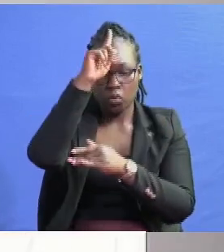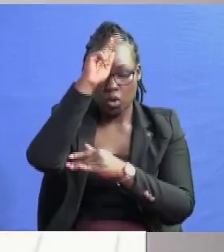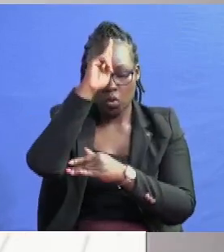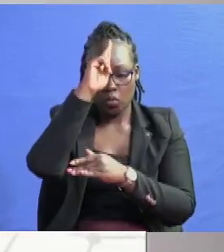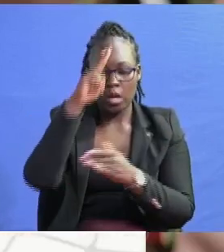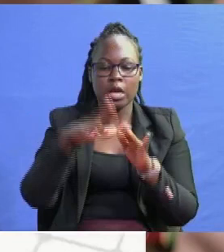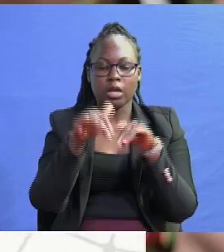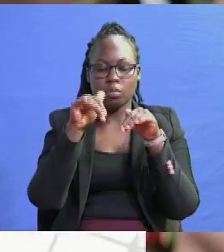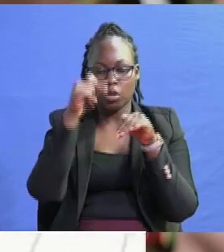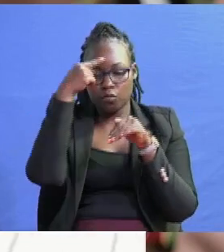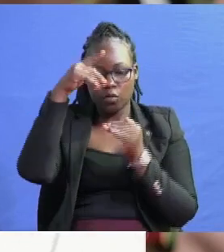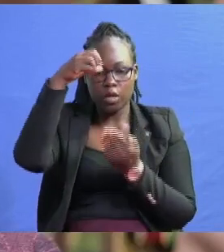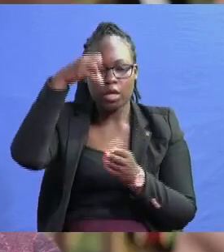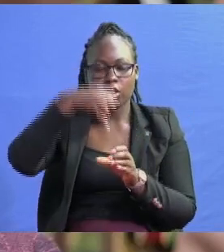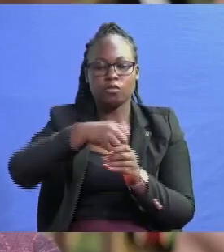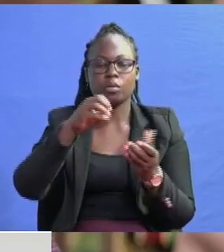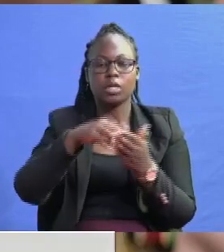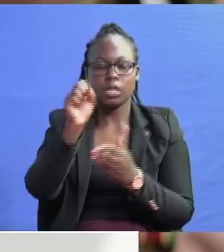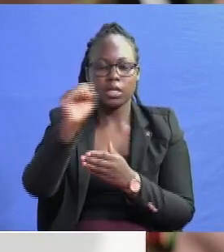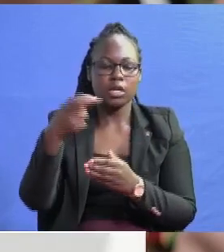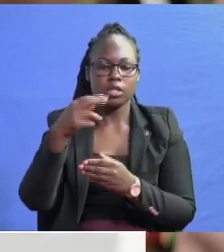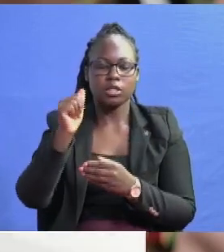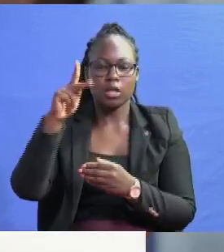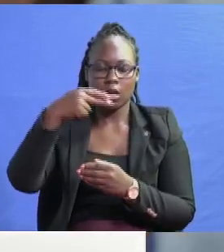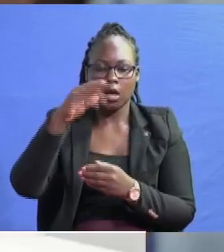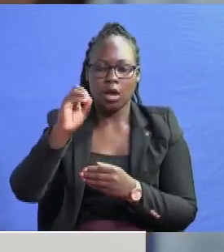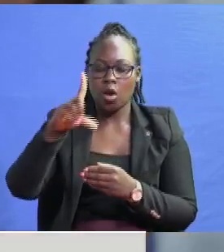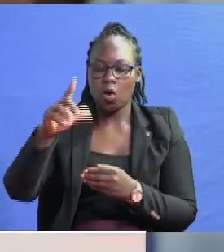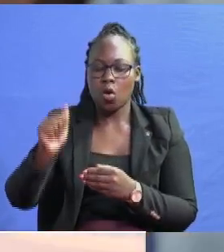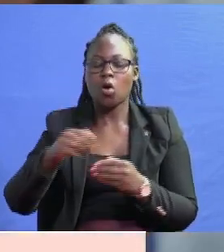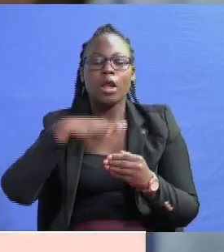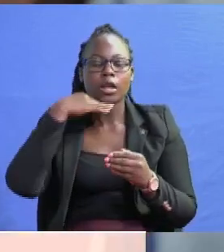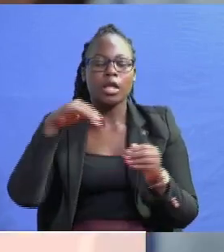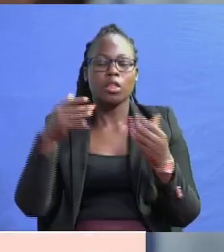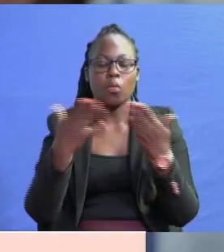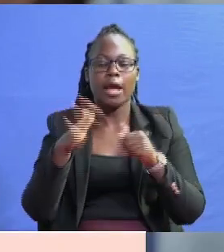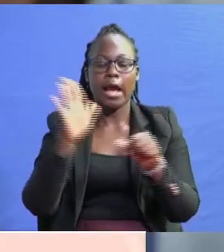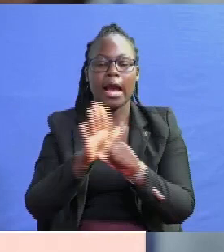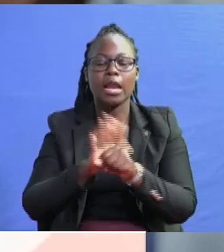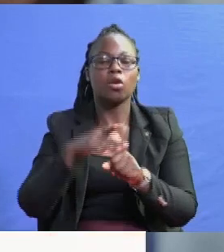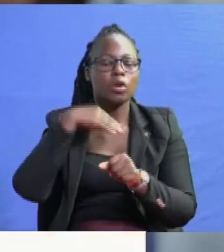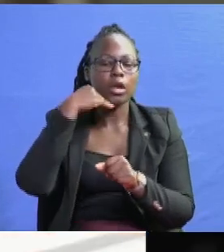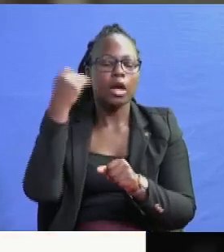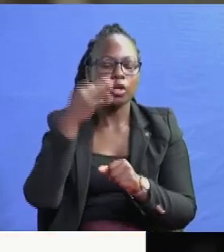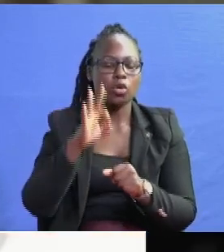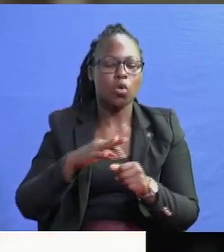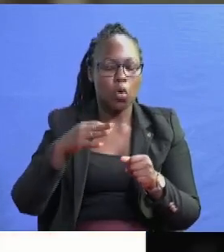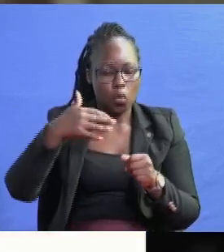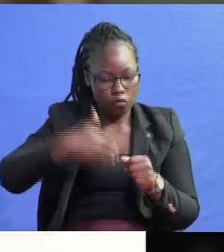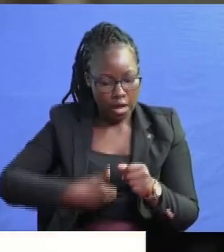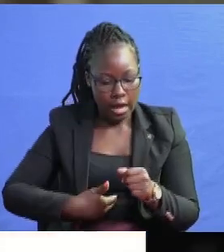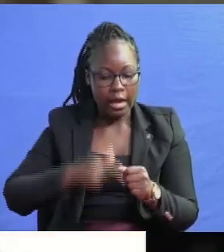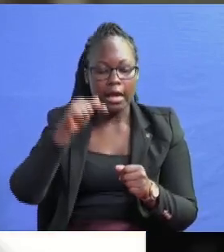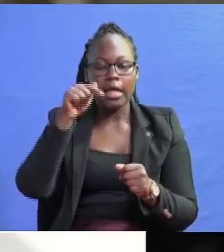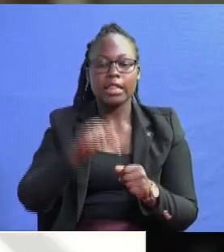their alleged involvement in the Shakahola deaths, where several congregants died of starvation. This